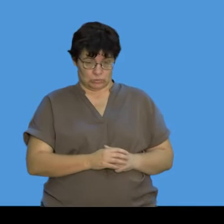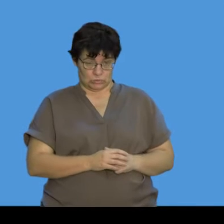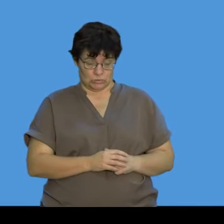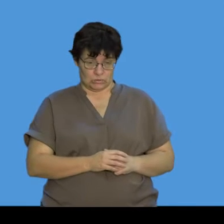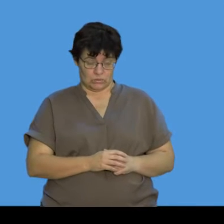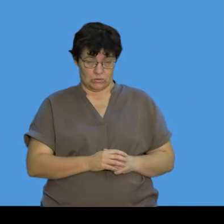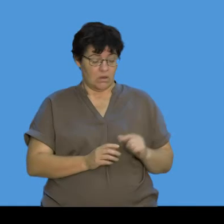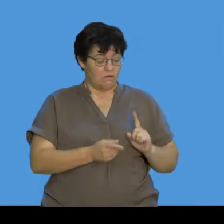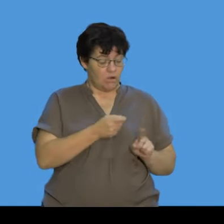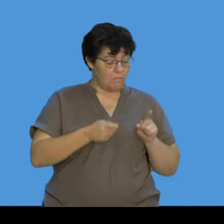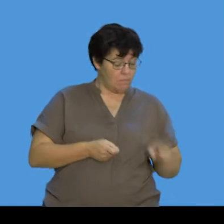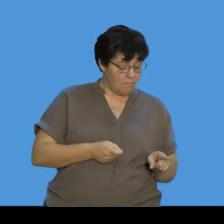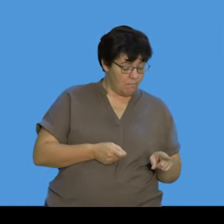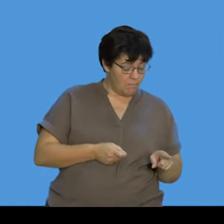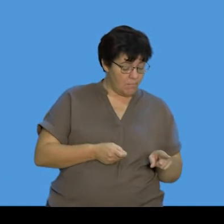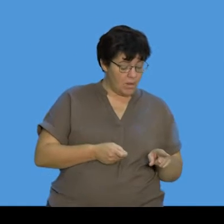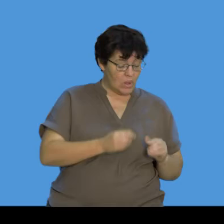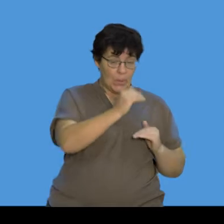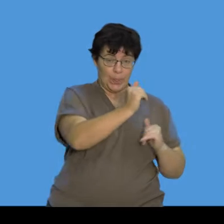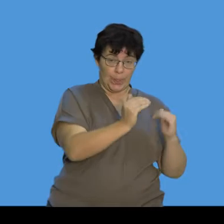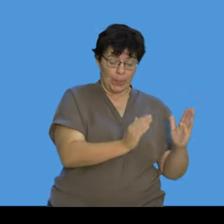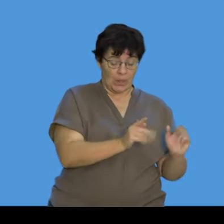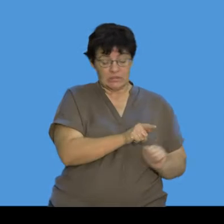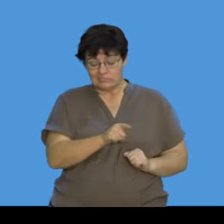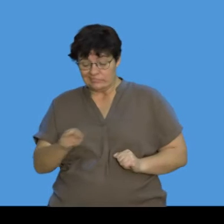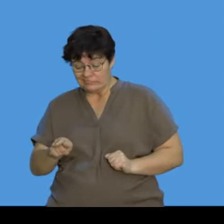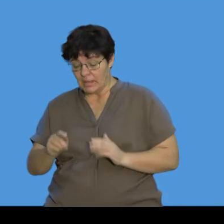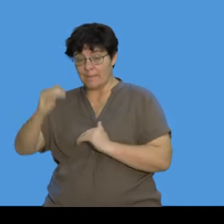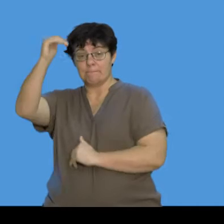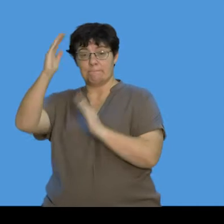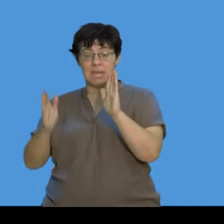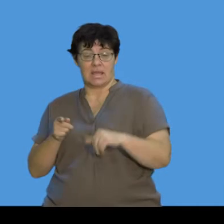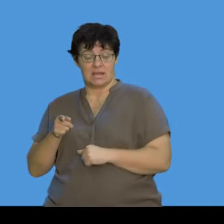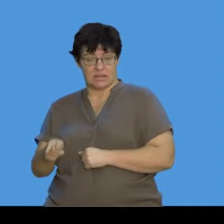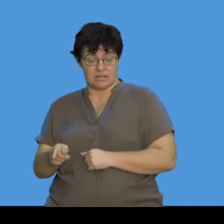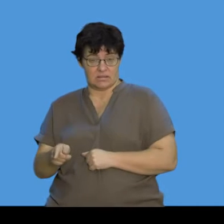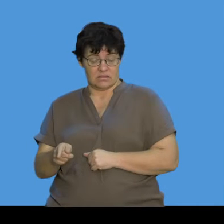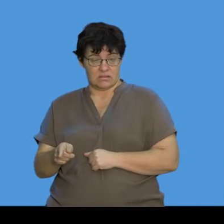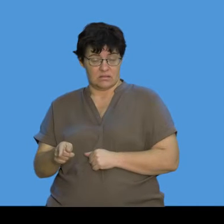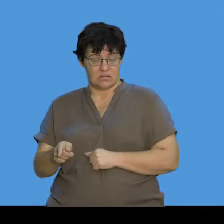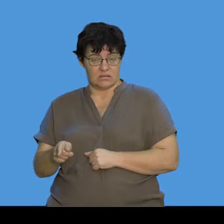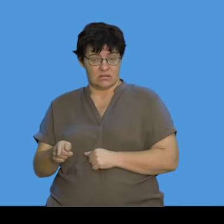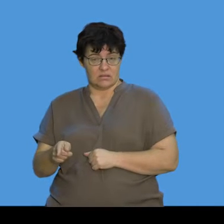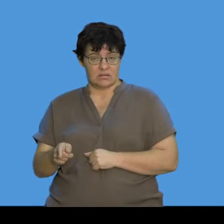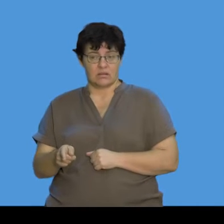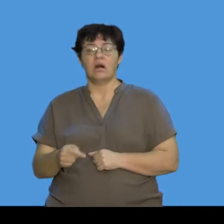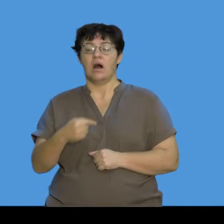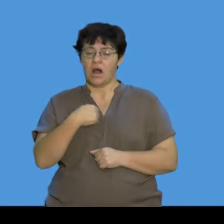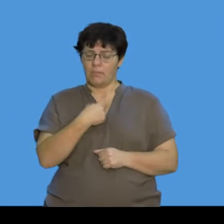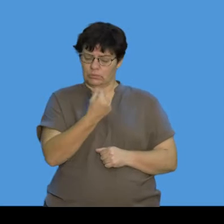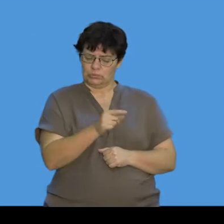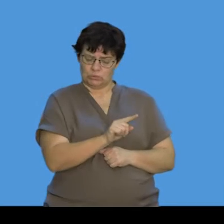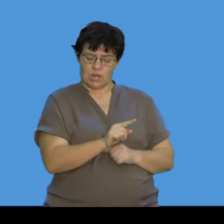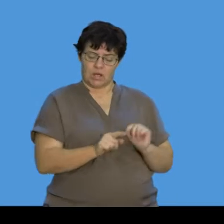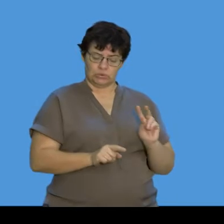move from one side of the smaller square to the other side of the bigger square, it will then be me multiplying